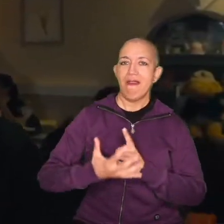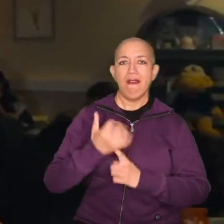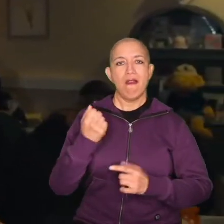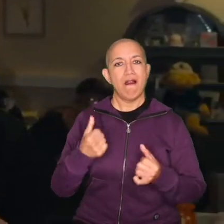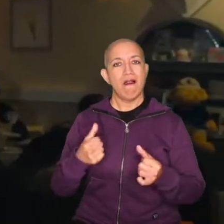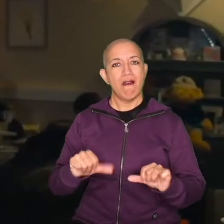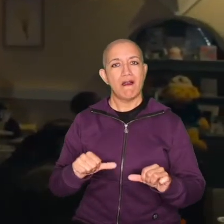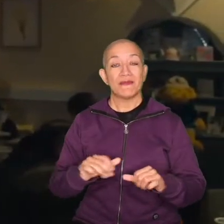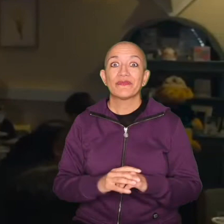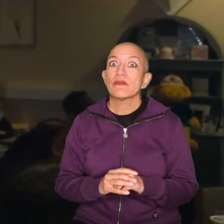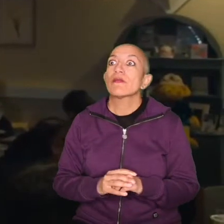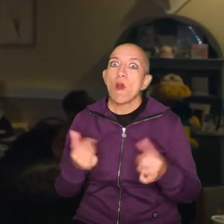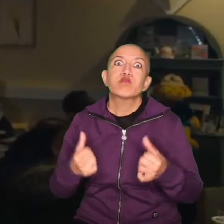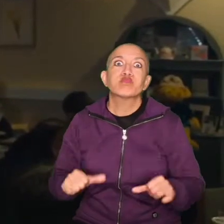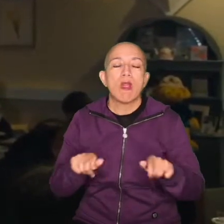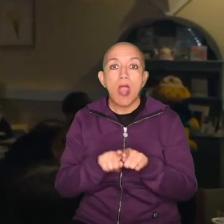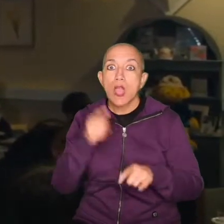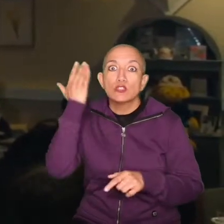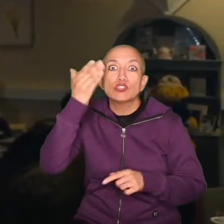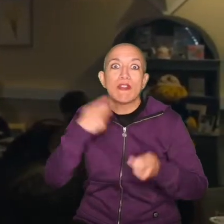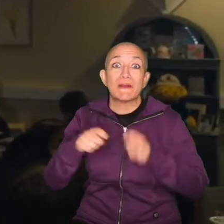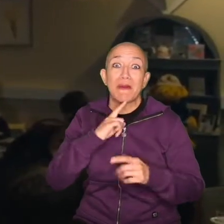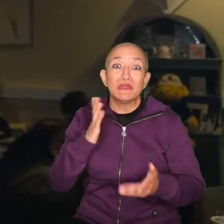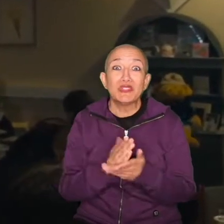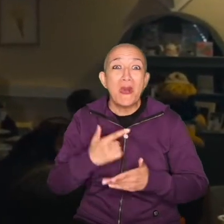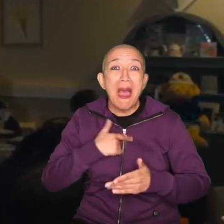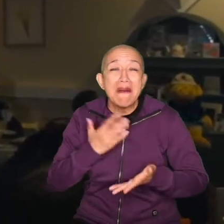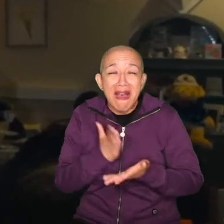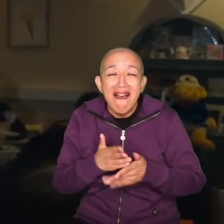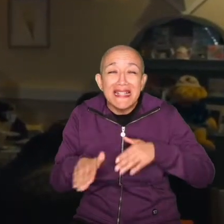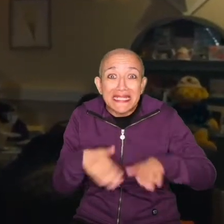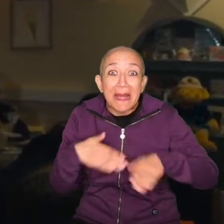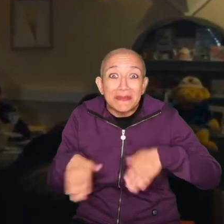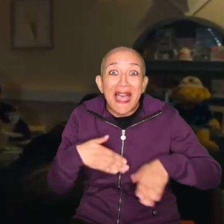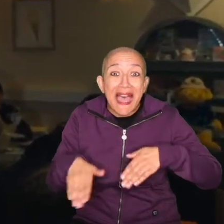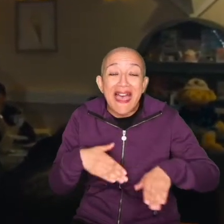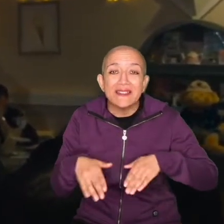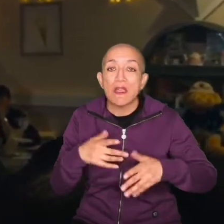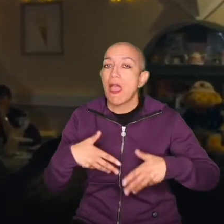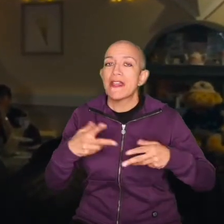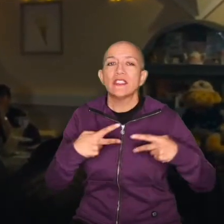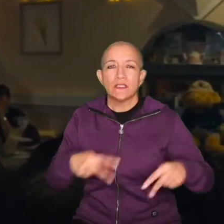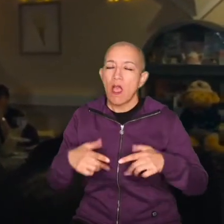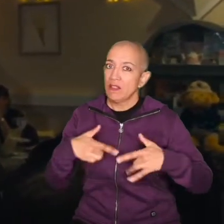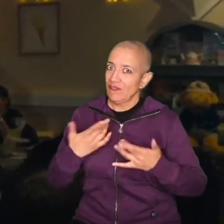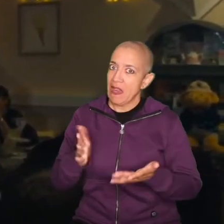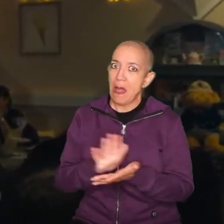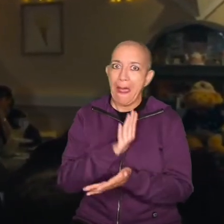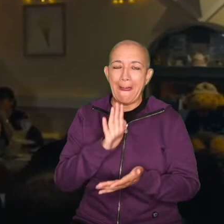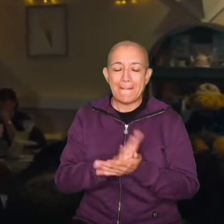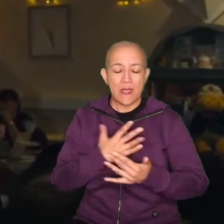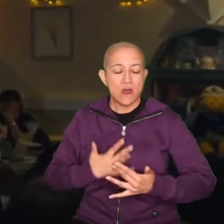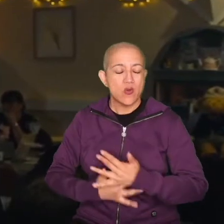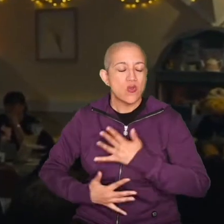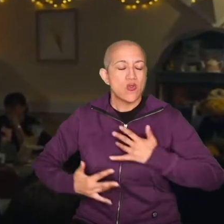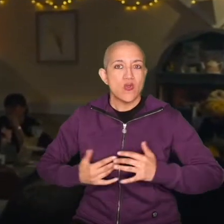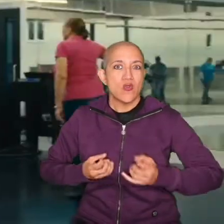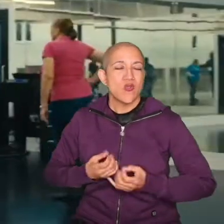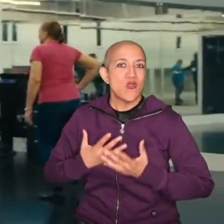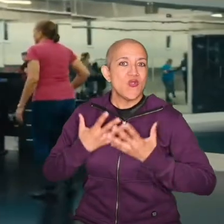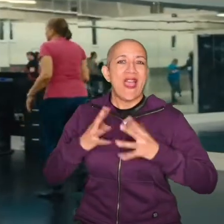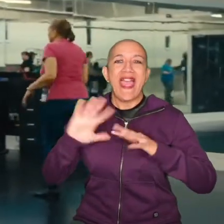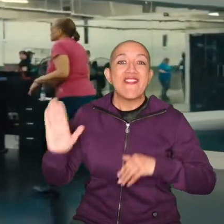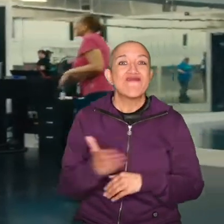actually tap dancing. Any type of dancing, it wakes up our happy endorphins, so everybody should dance. Absolute everybody.